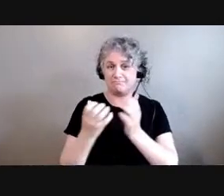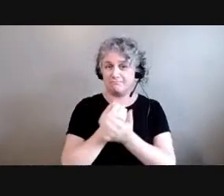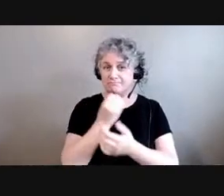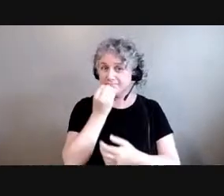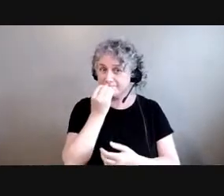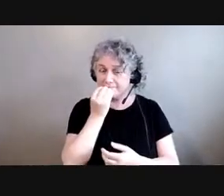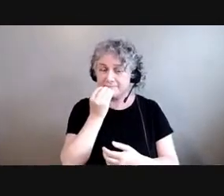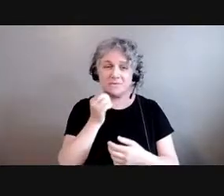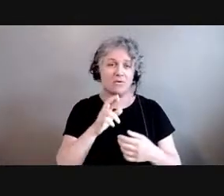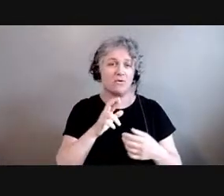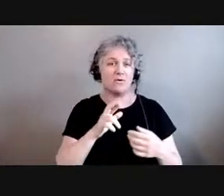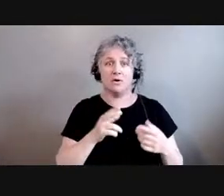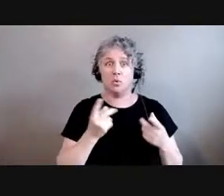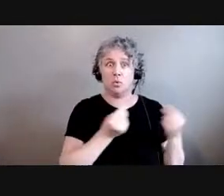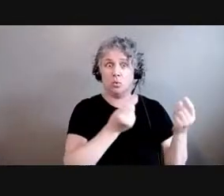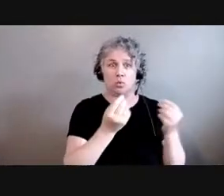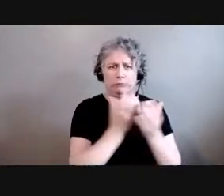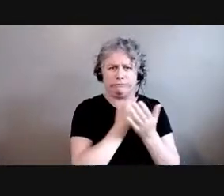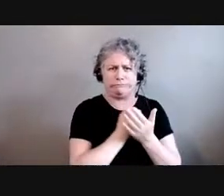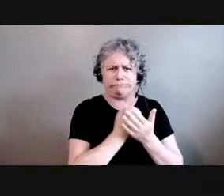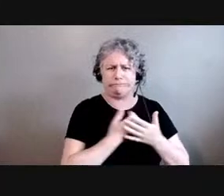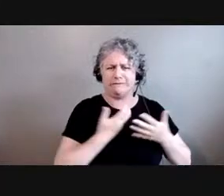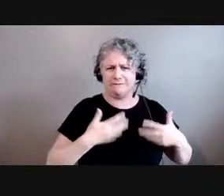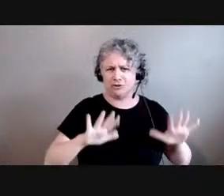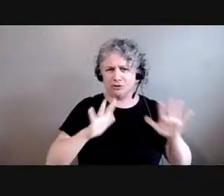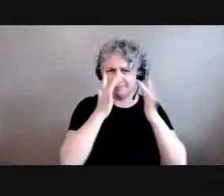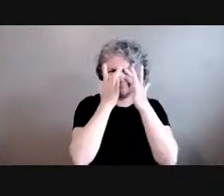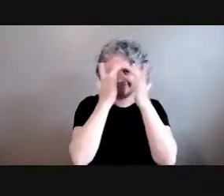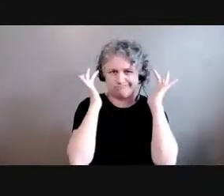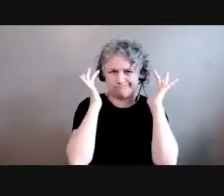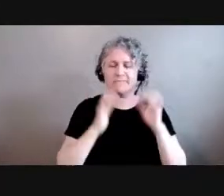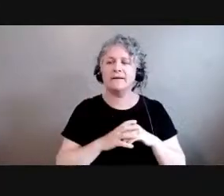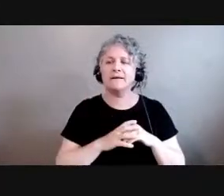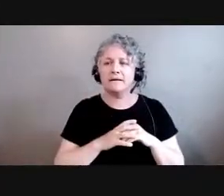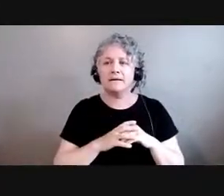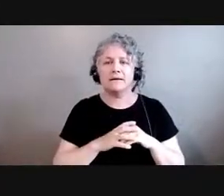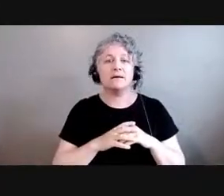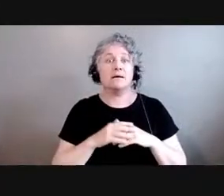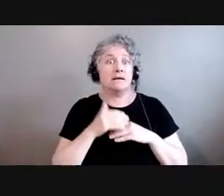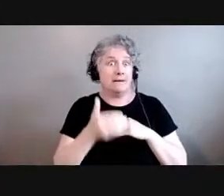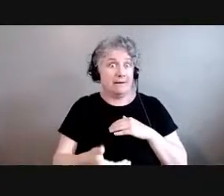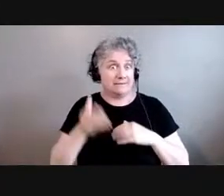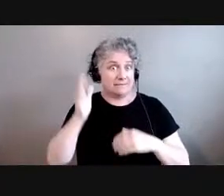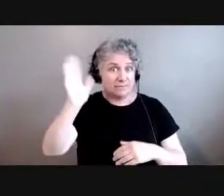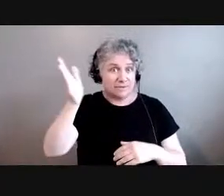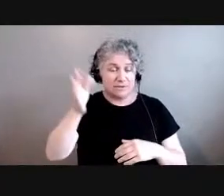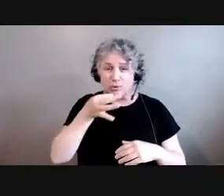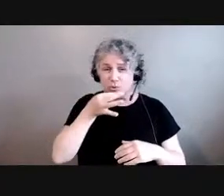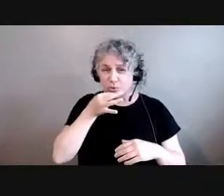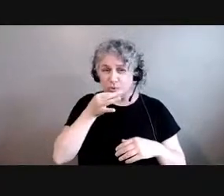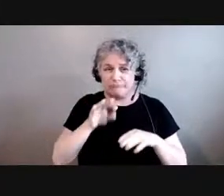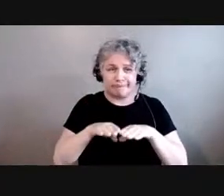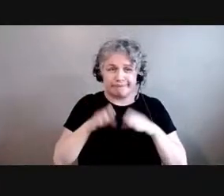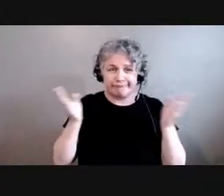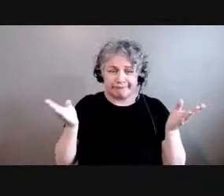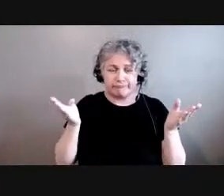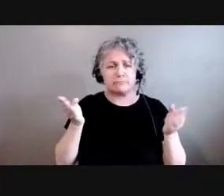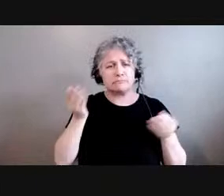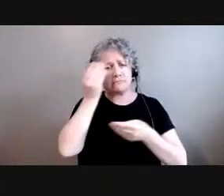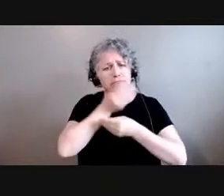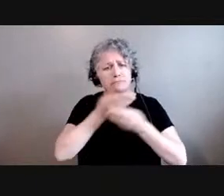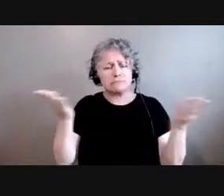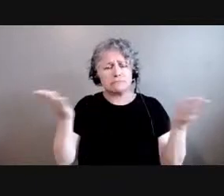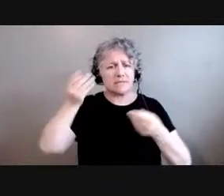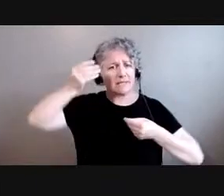on other life commitments. We'll be starting our next presentation shortly. Just a reminder, information about how